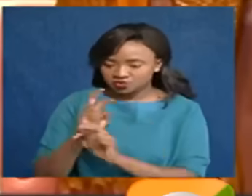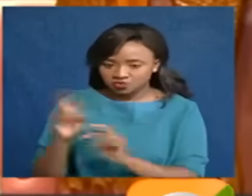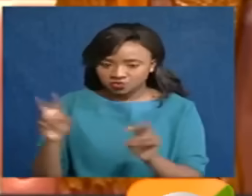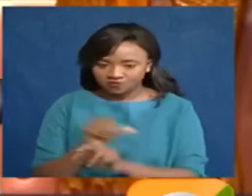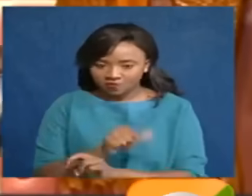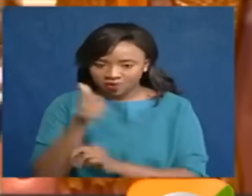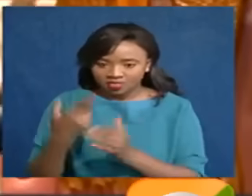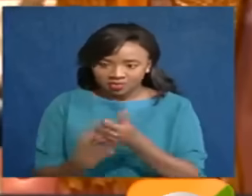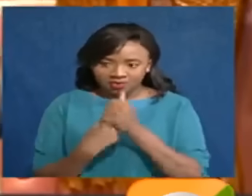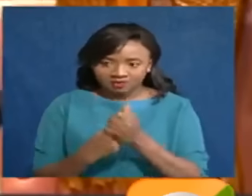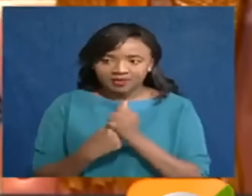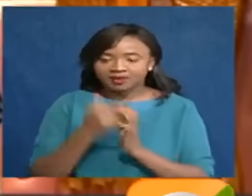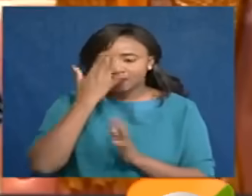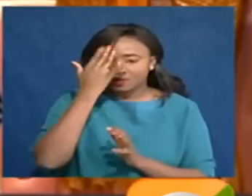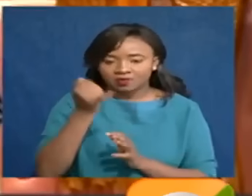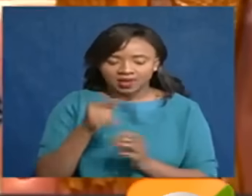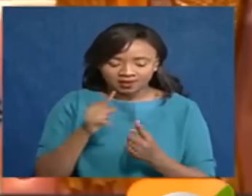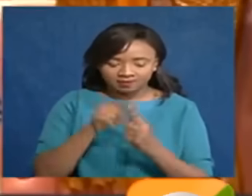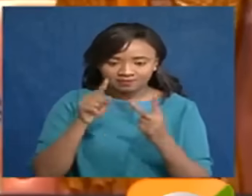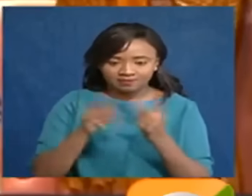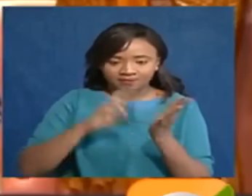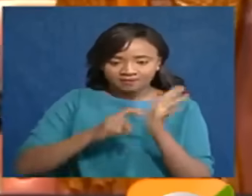partners, because these are important projects.